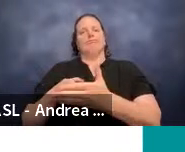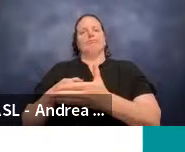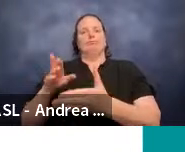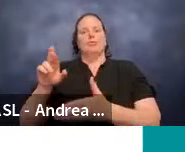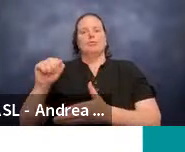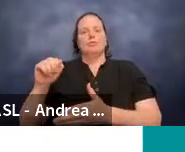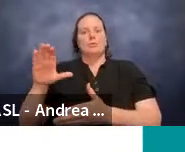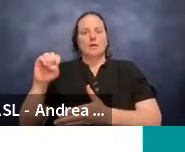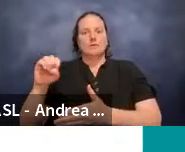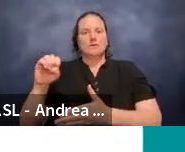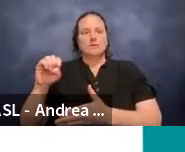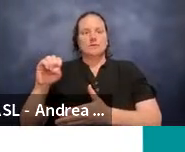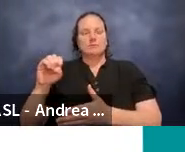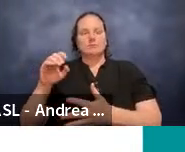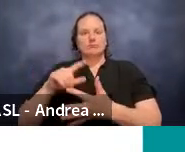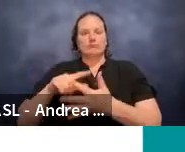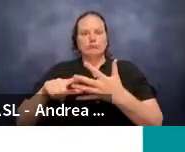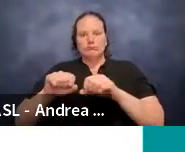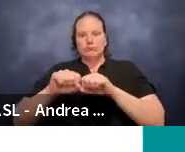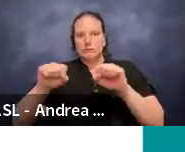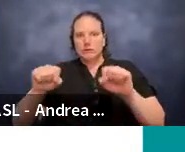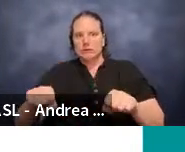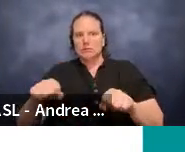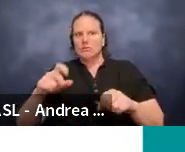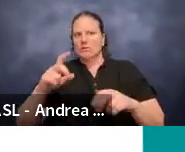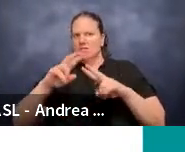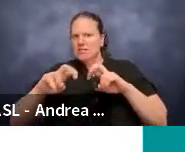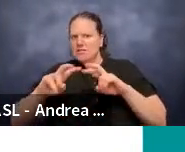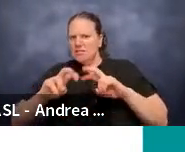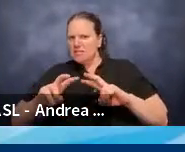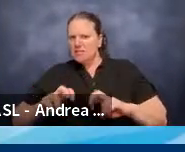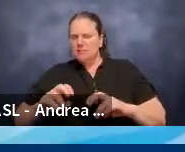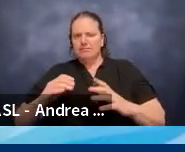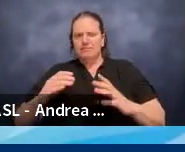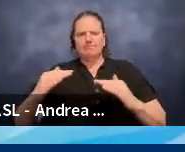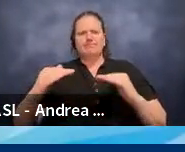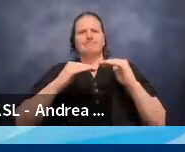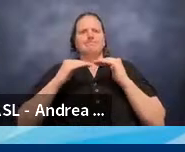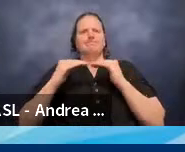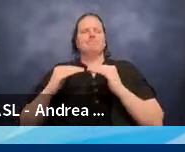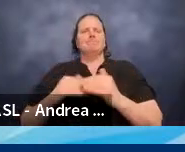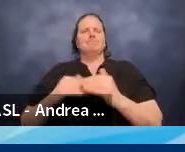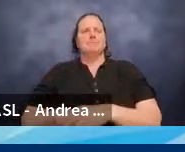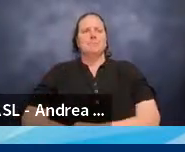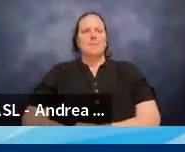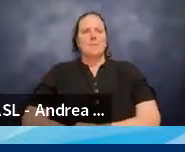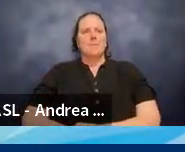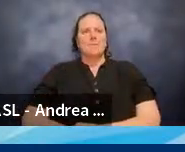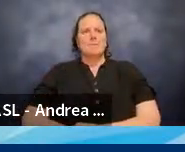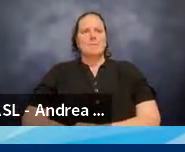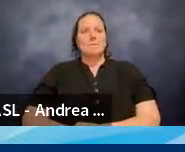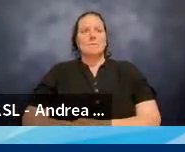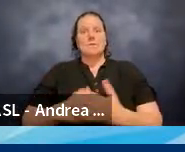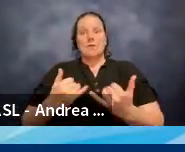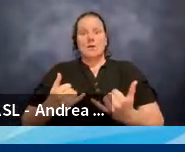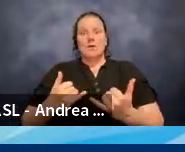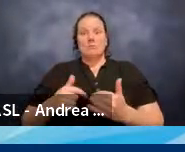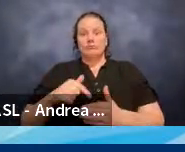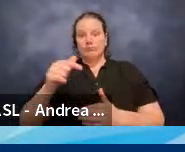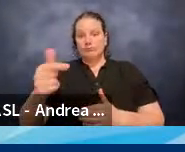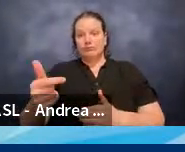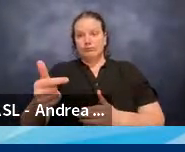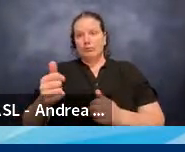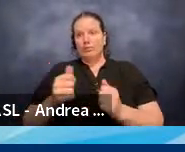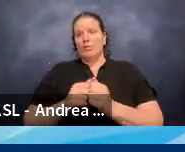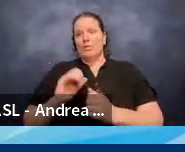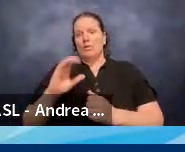processes, for us to look for learning. Next slide. With that, I will turn it over to